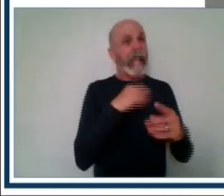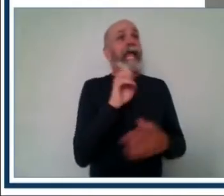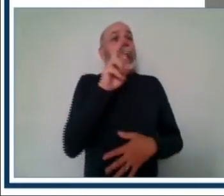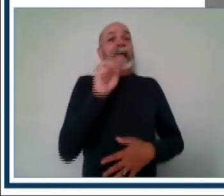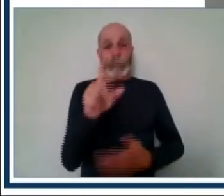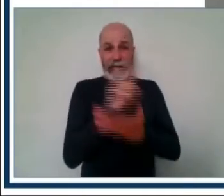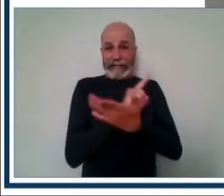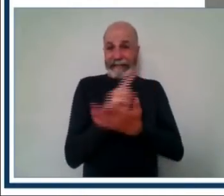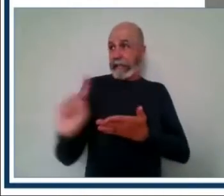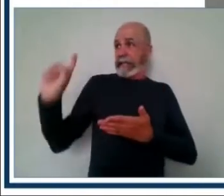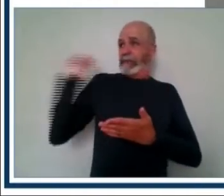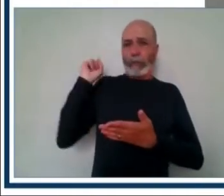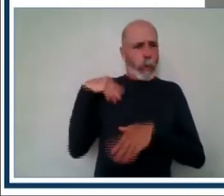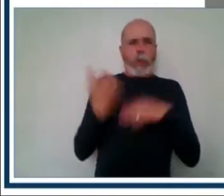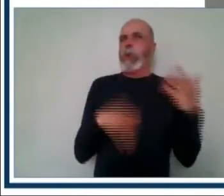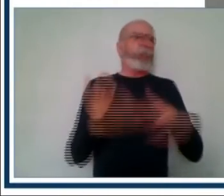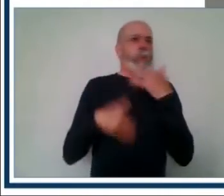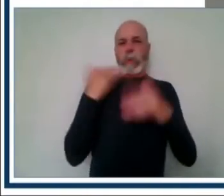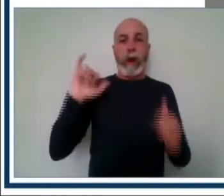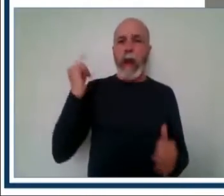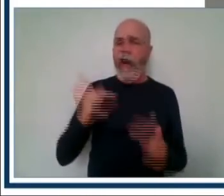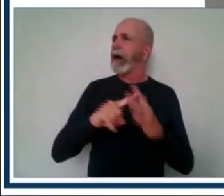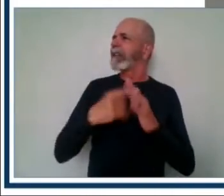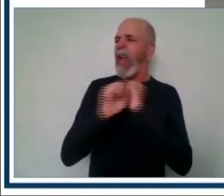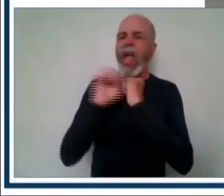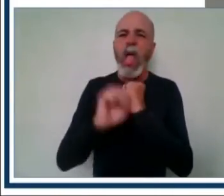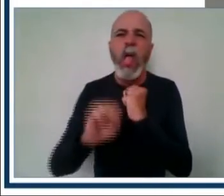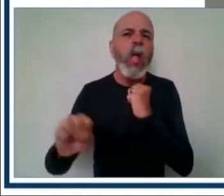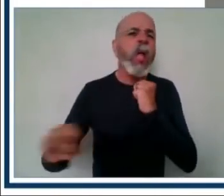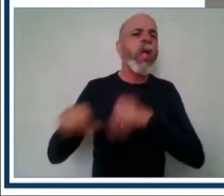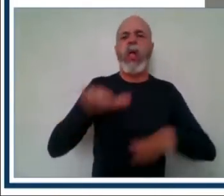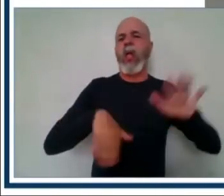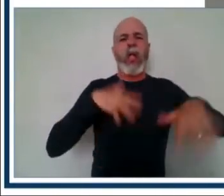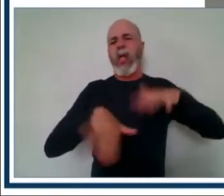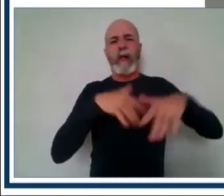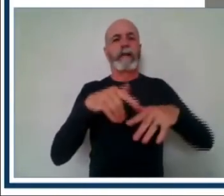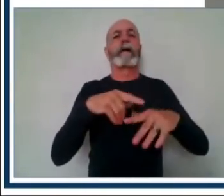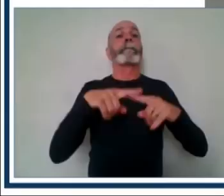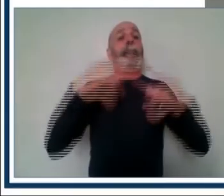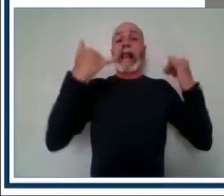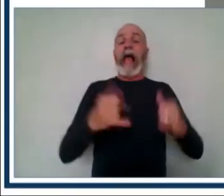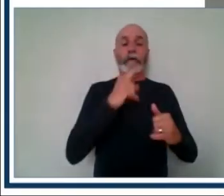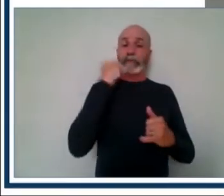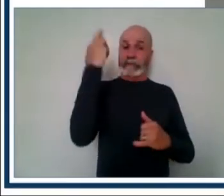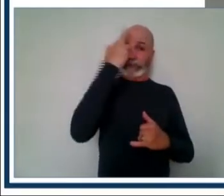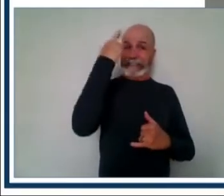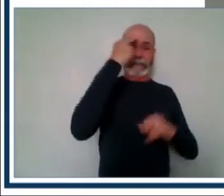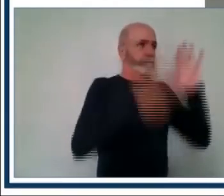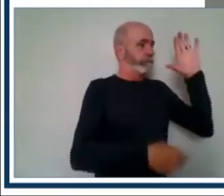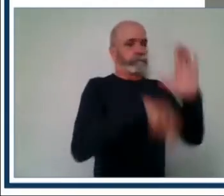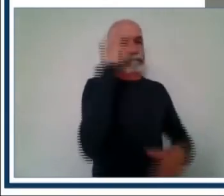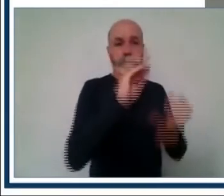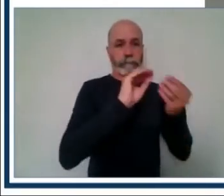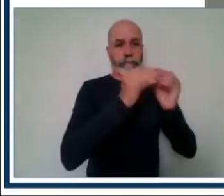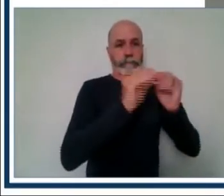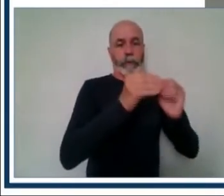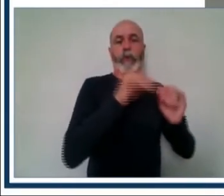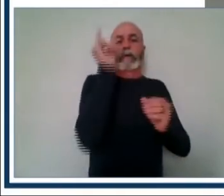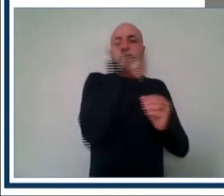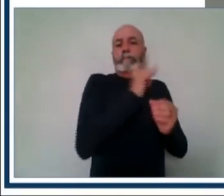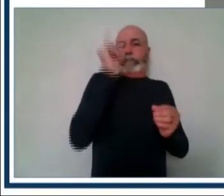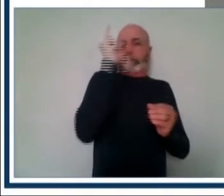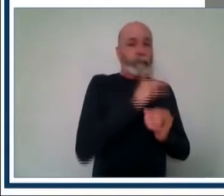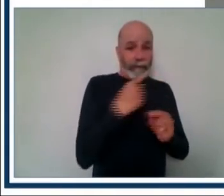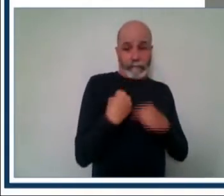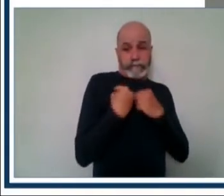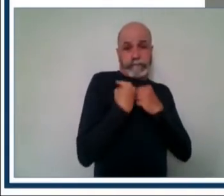level of activity we've seen since the pandemic started. So please, Nova Scotians, have patience. You will get your